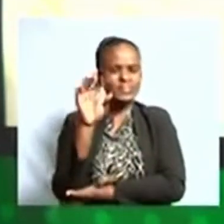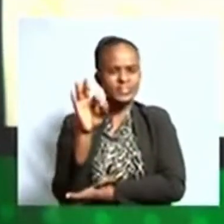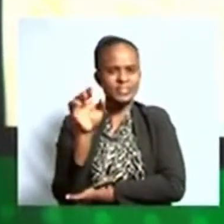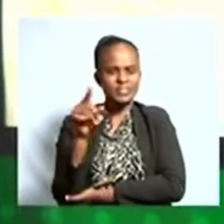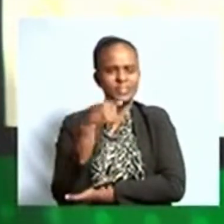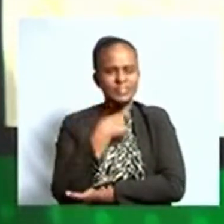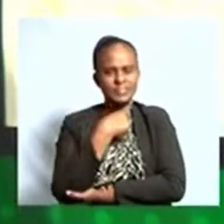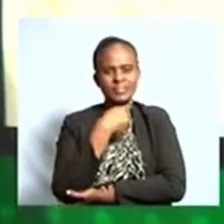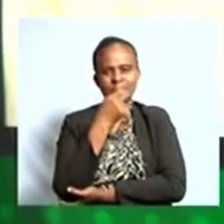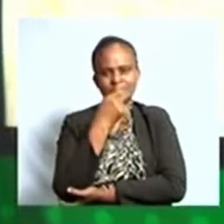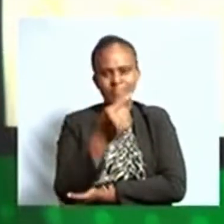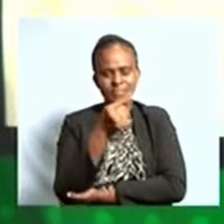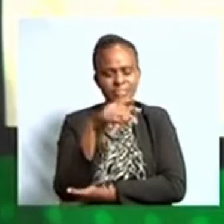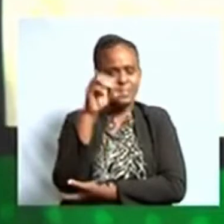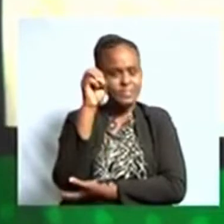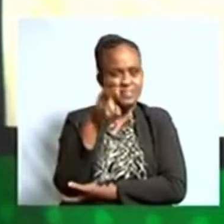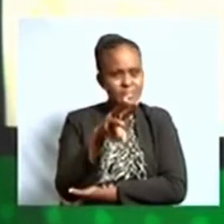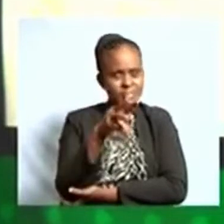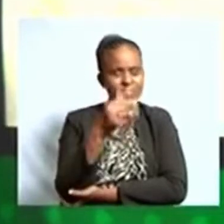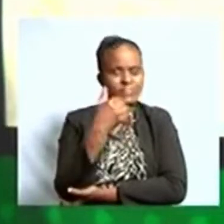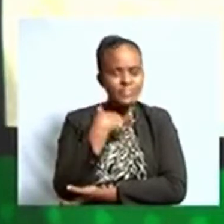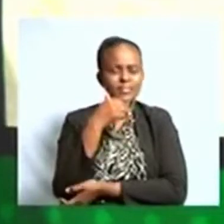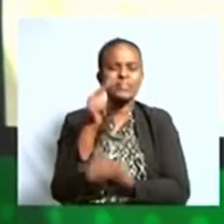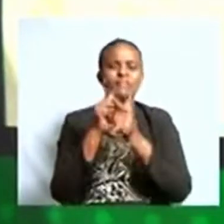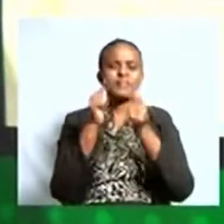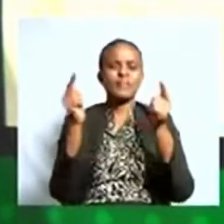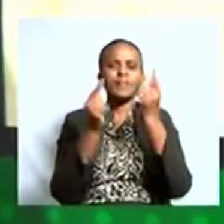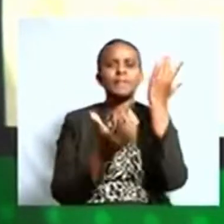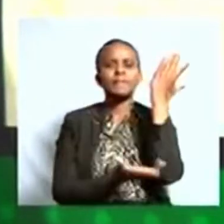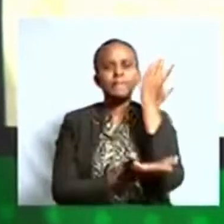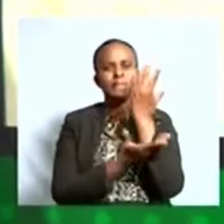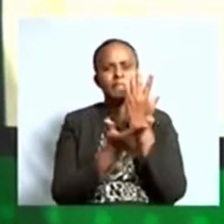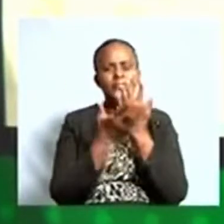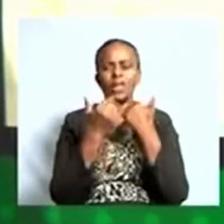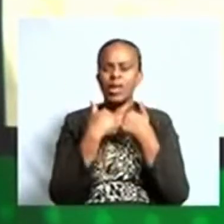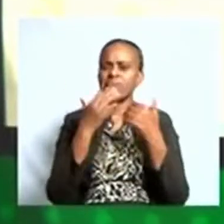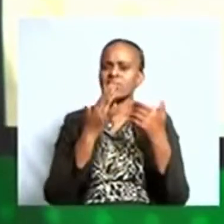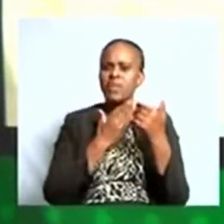me say this, in Munali there's been a great improvement in terms of